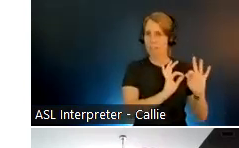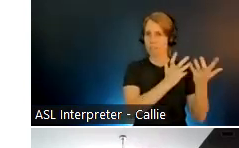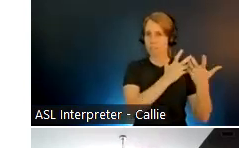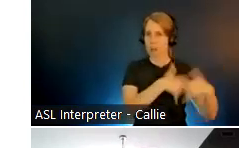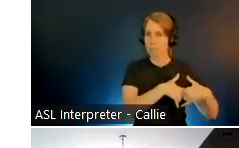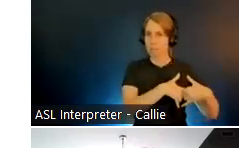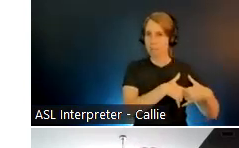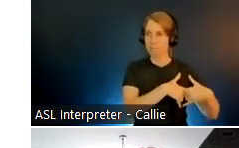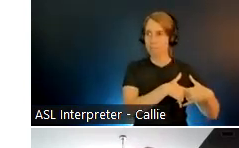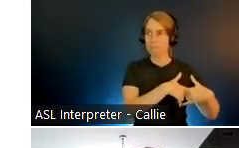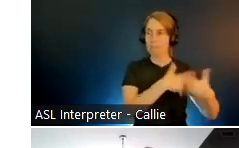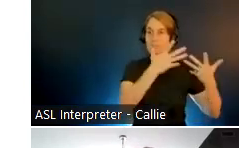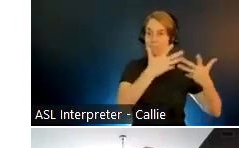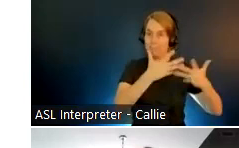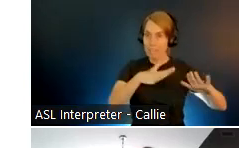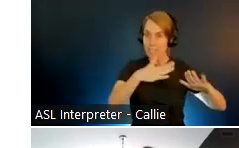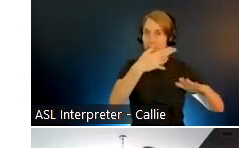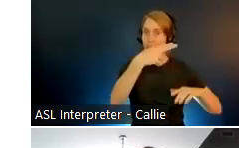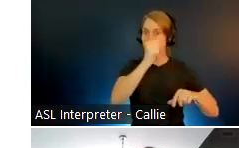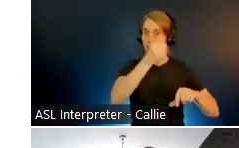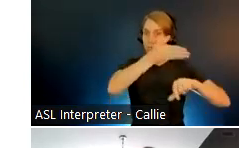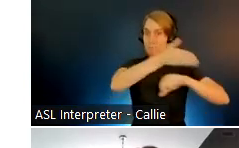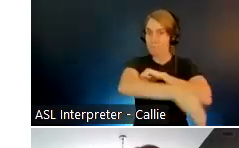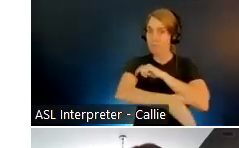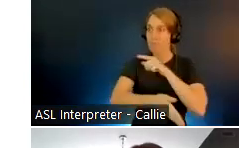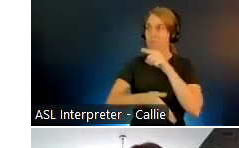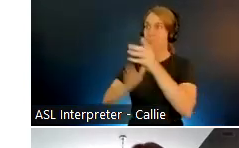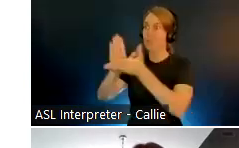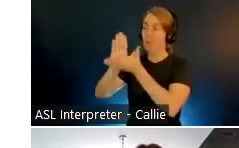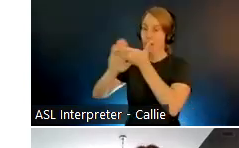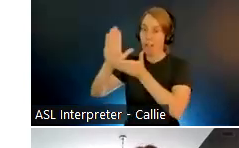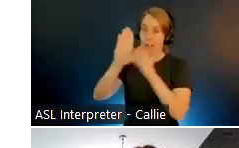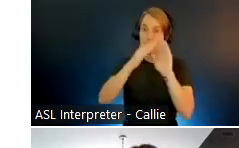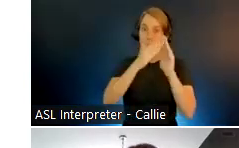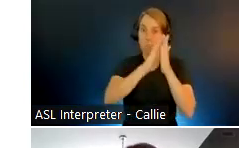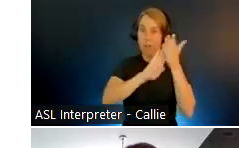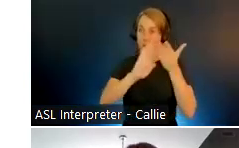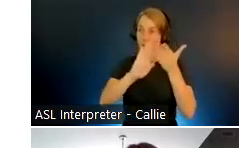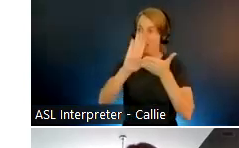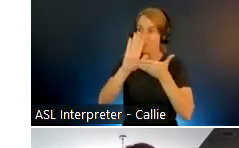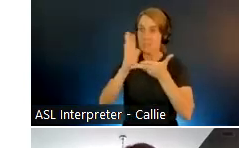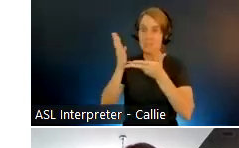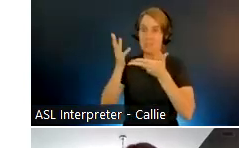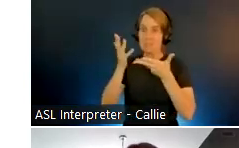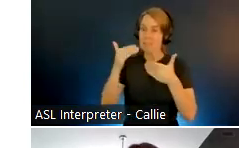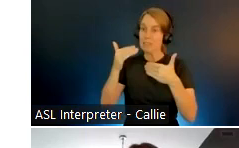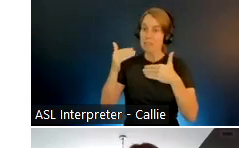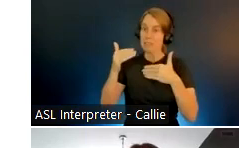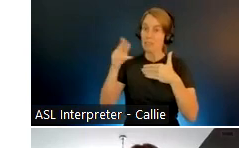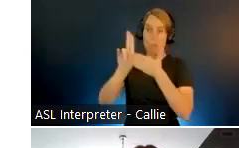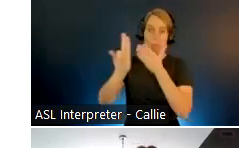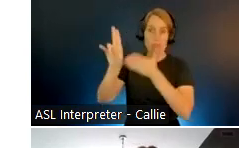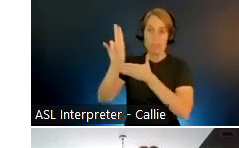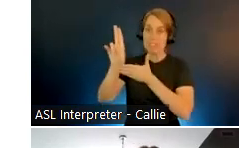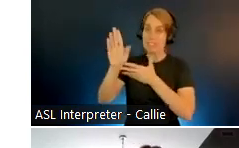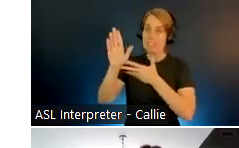once you exit high school and go on to post-secondary ed, go on to a community college, go on to